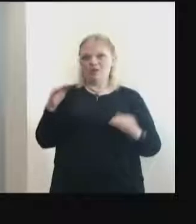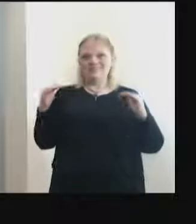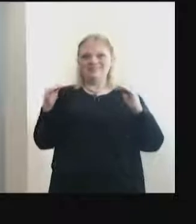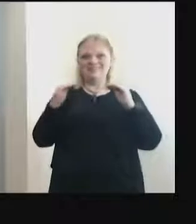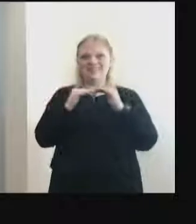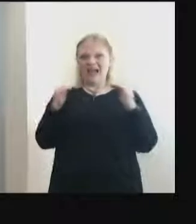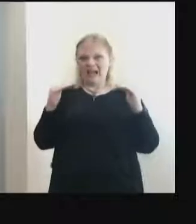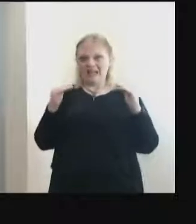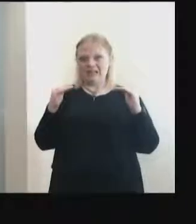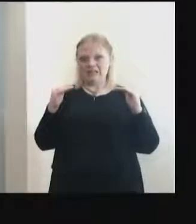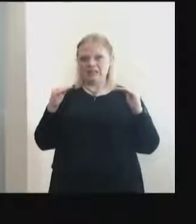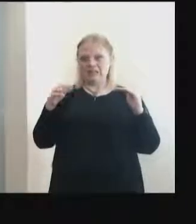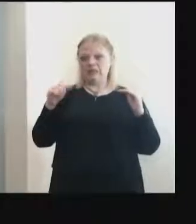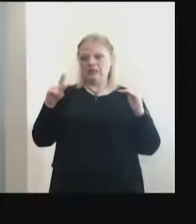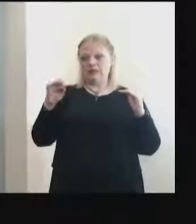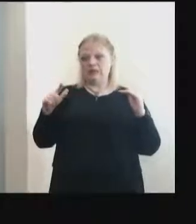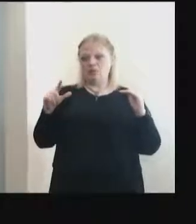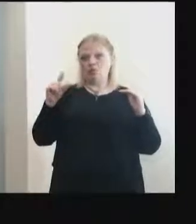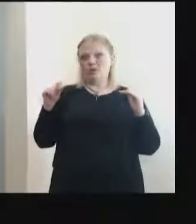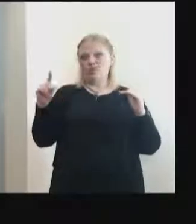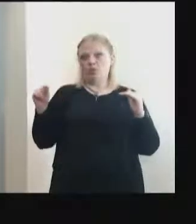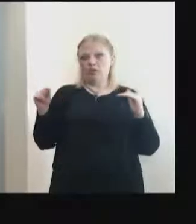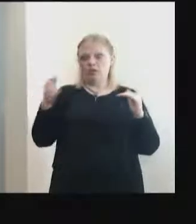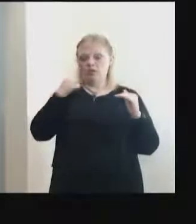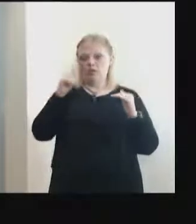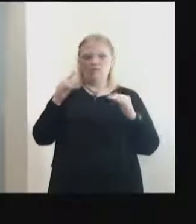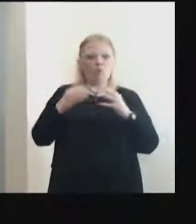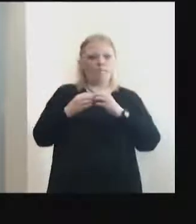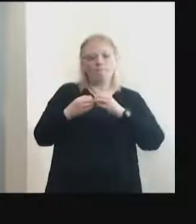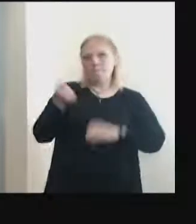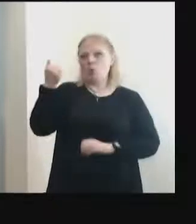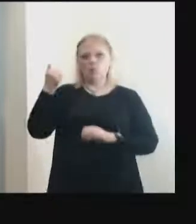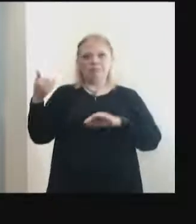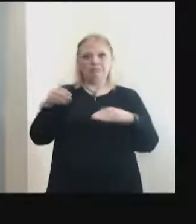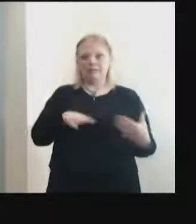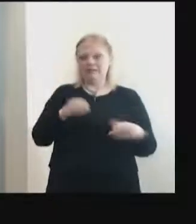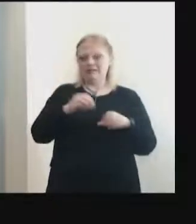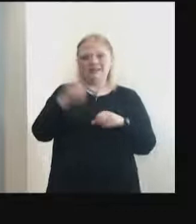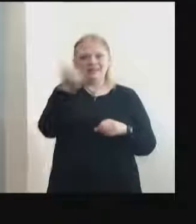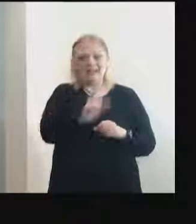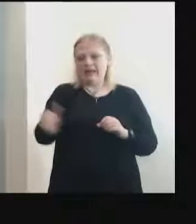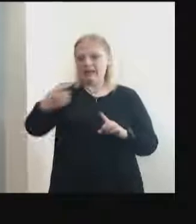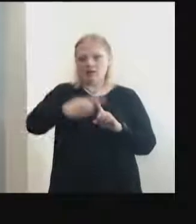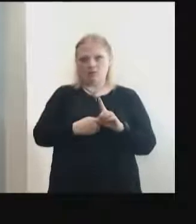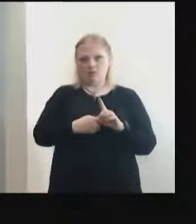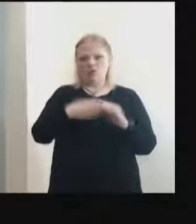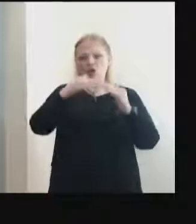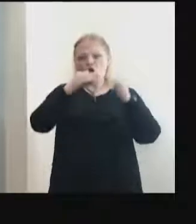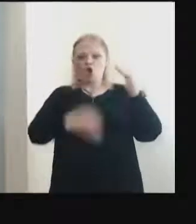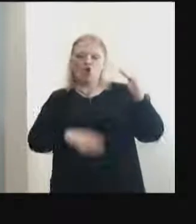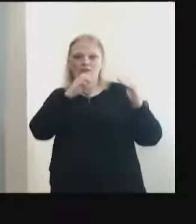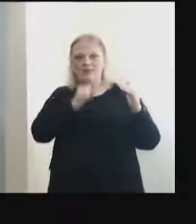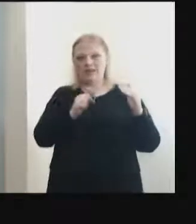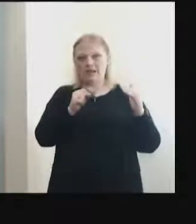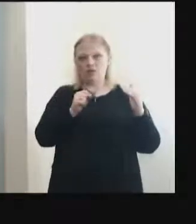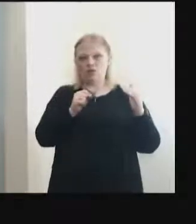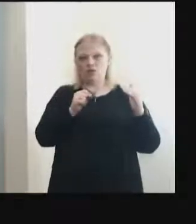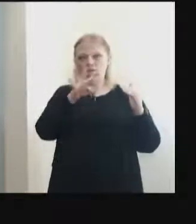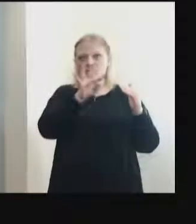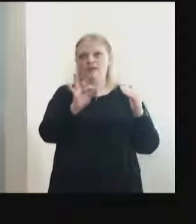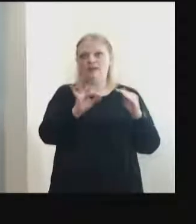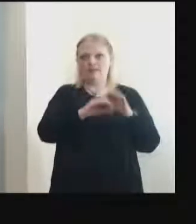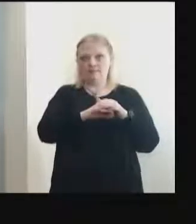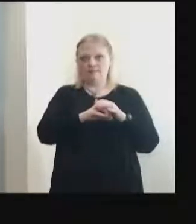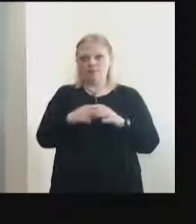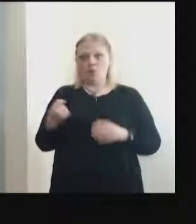ties April 2020 for the most deaths in any month under the age of 49 with 11.